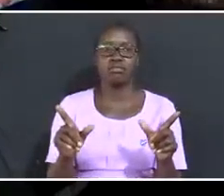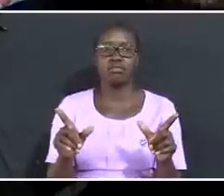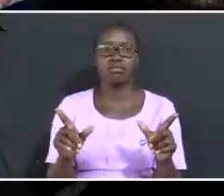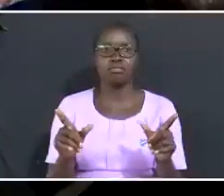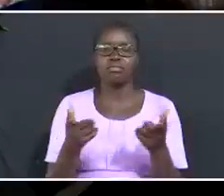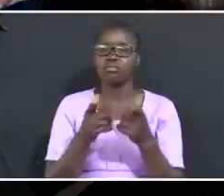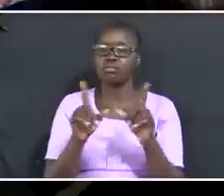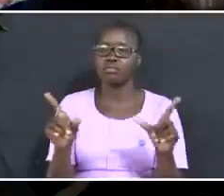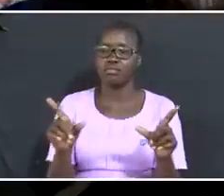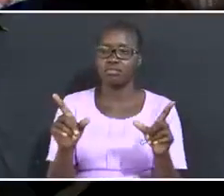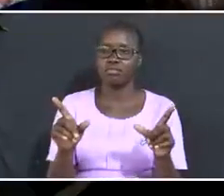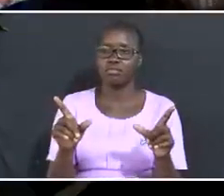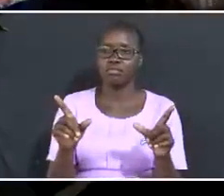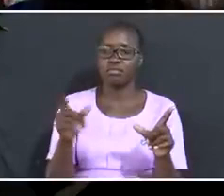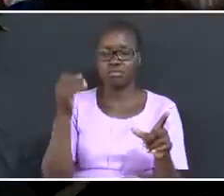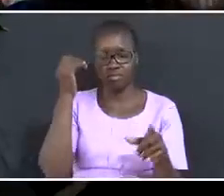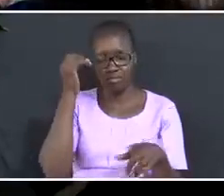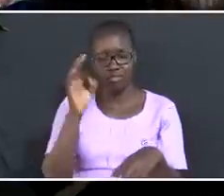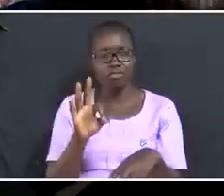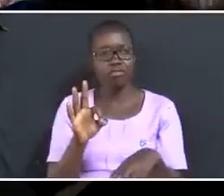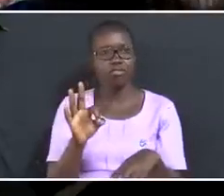the liberty of